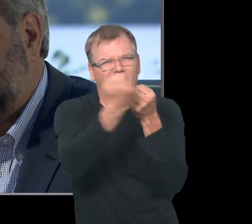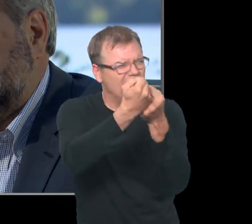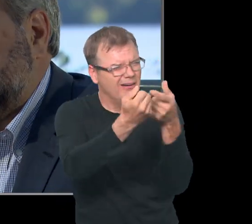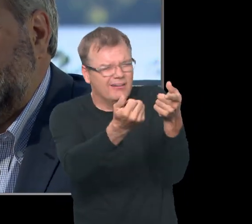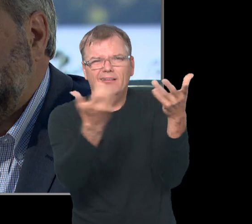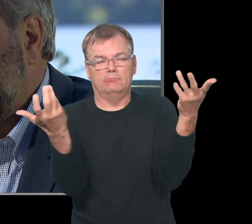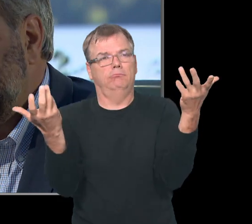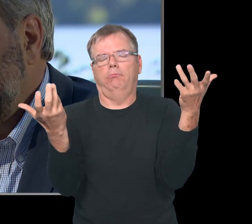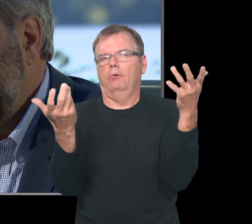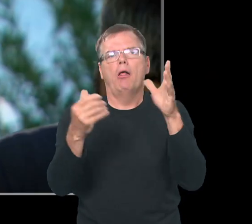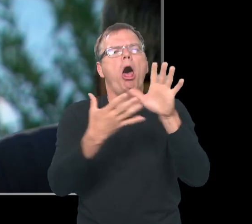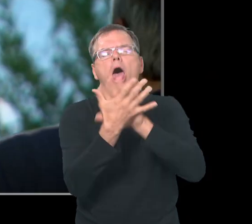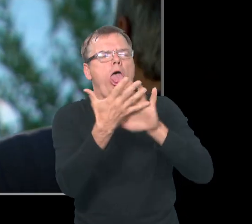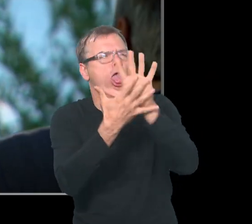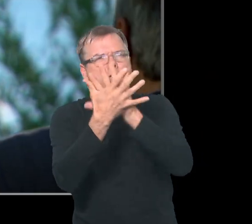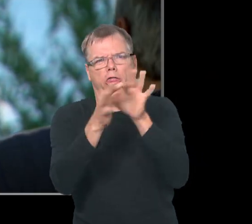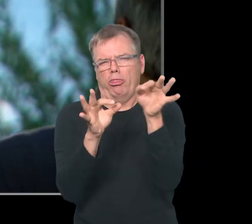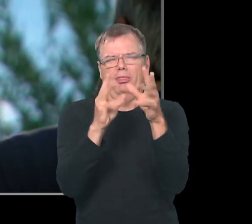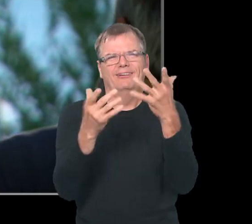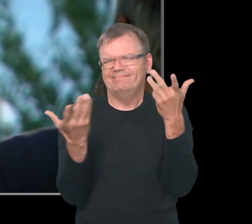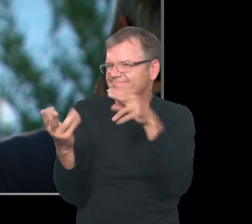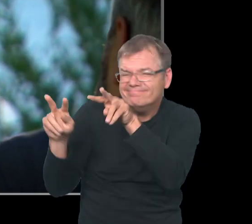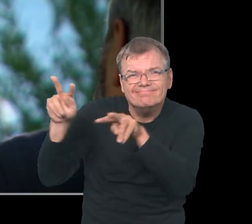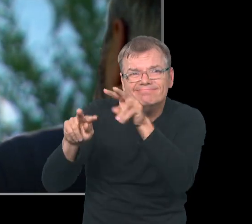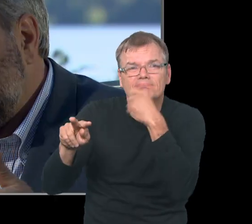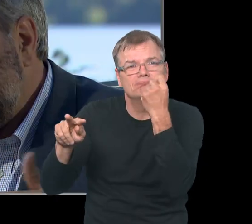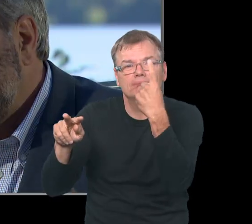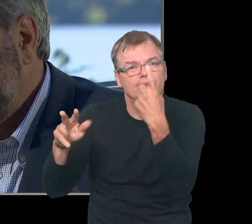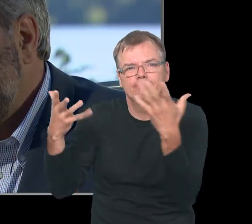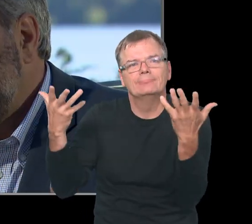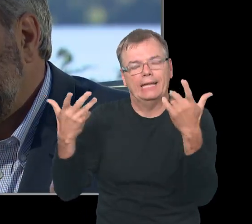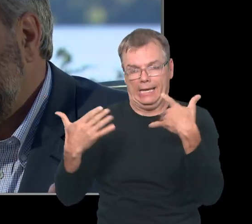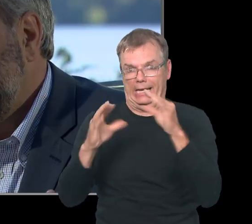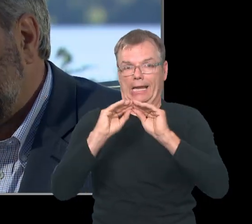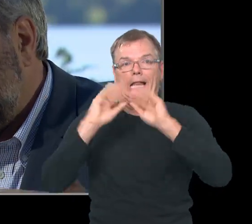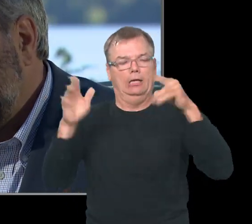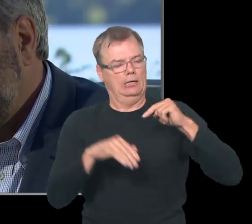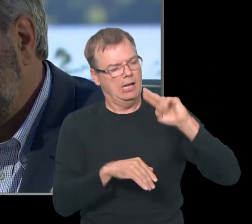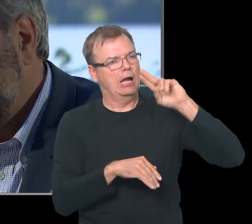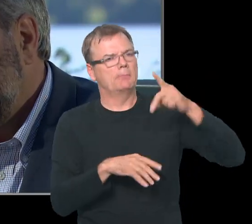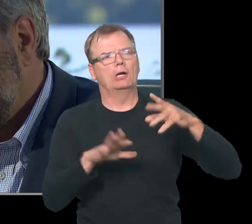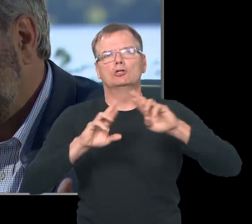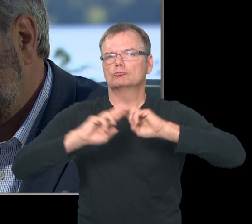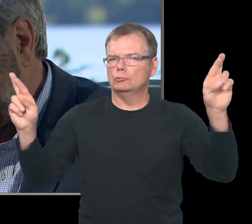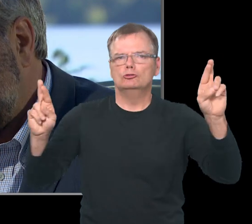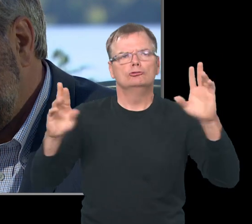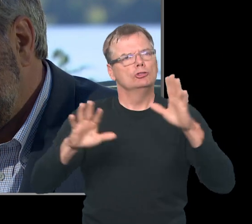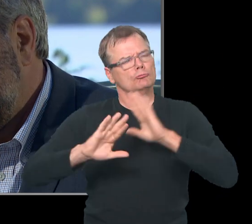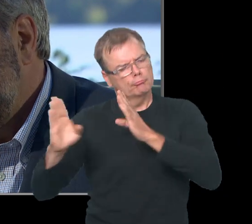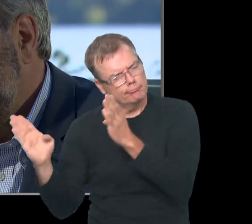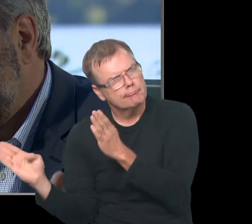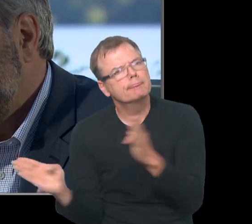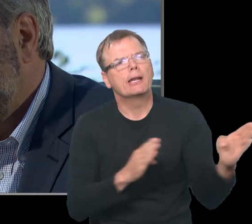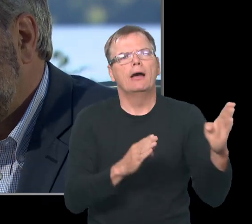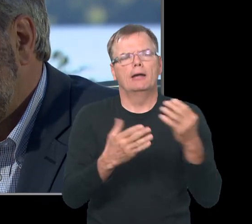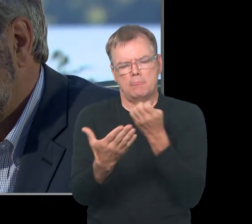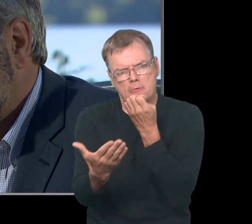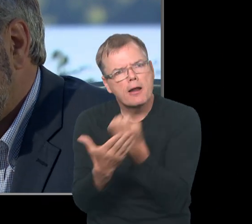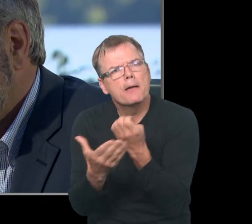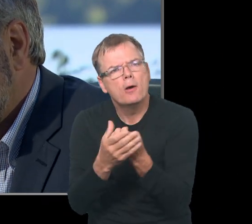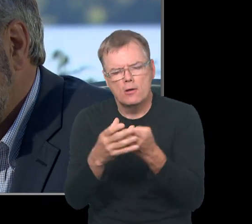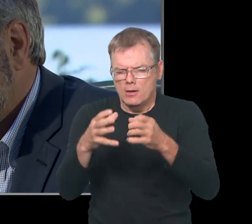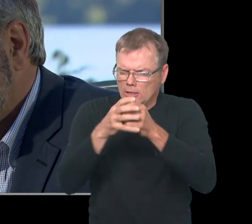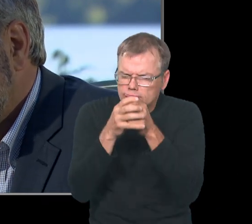So he's all over the map. We've got clear positions. It's a well-stated plan, long-term, to grow the economy, make life better